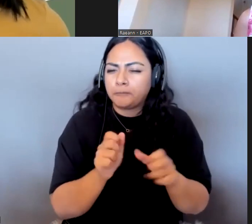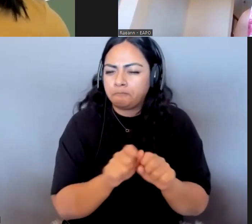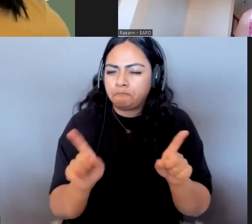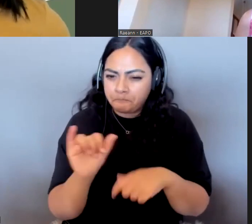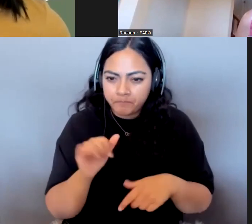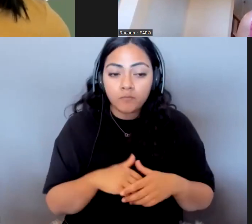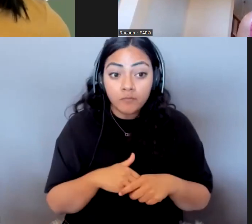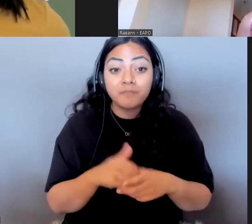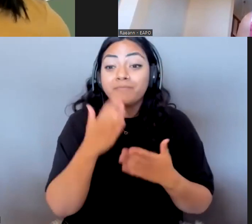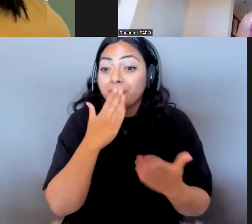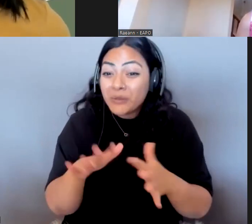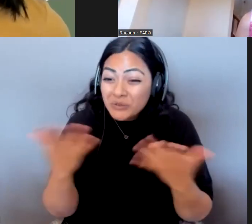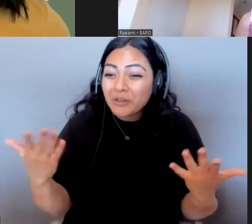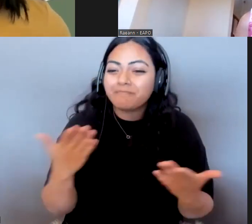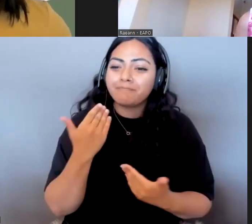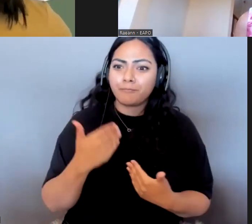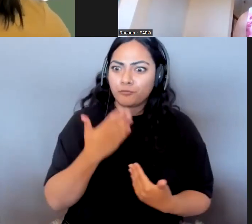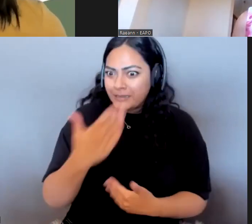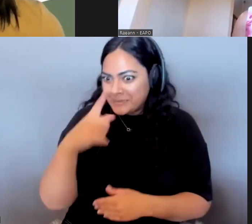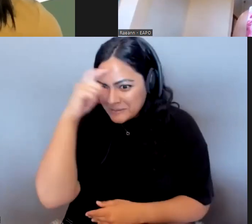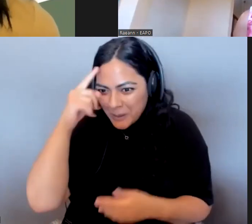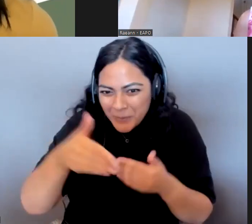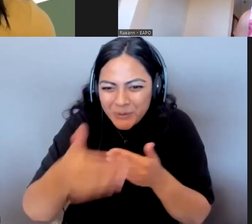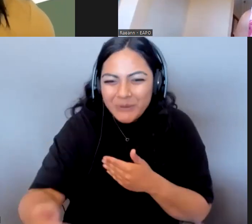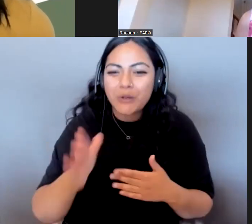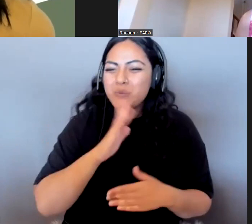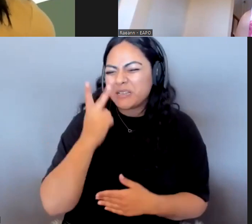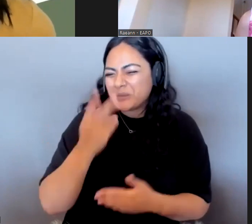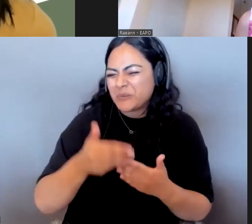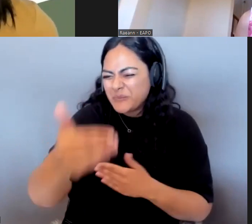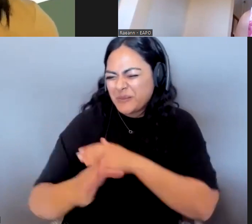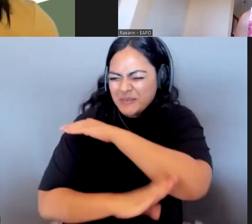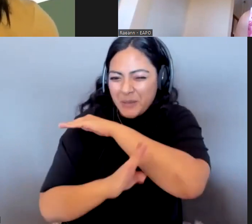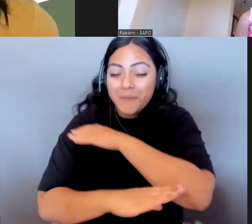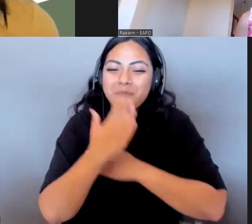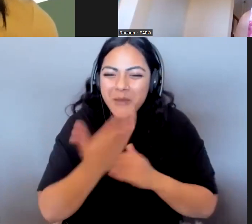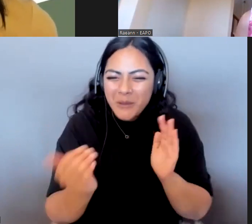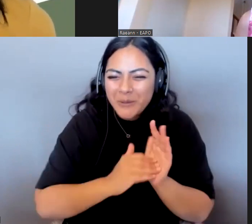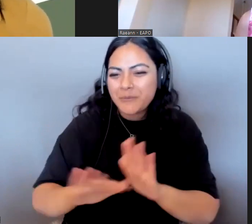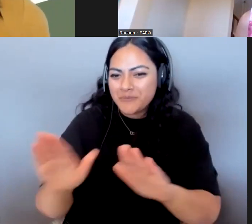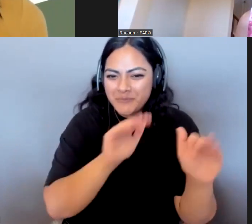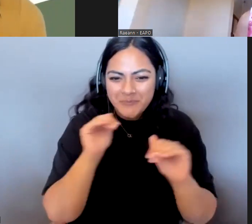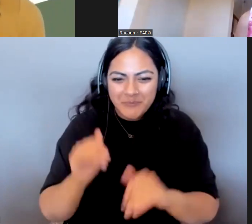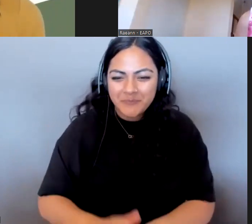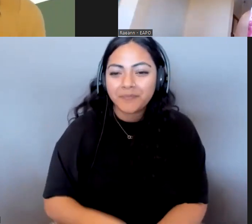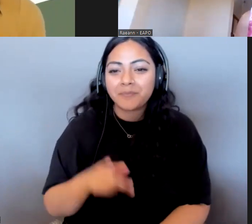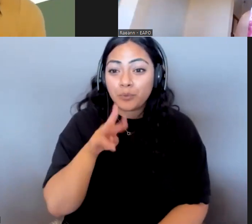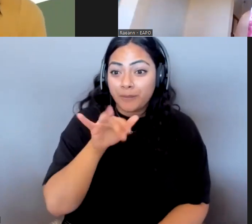much. Everybody have a good summer, and we will see you in September. Thank you again, everybody. Thank you, everyone.